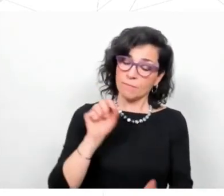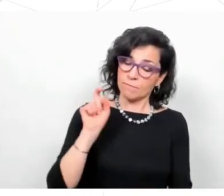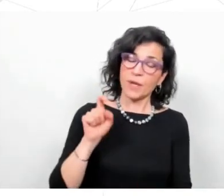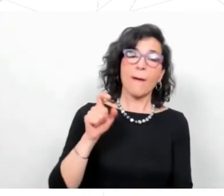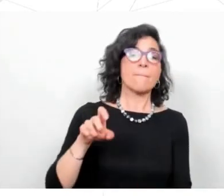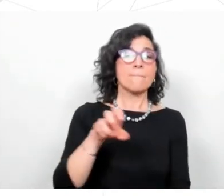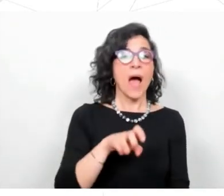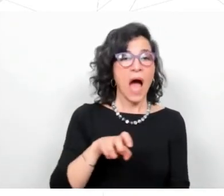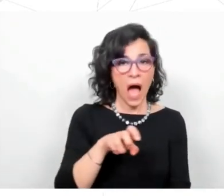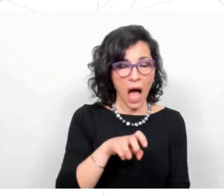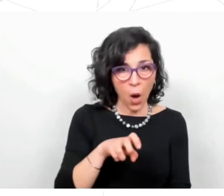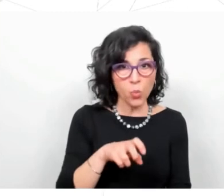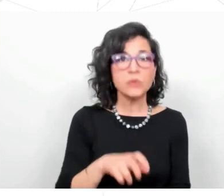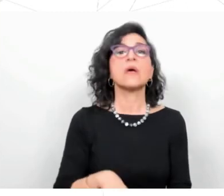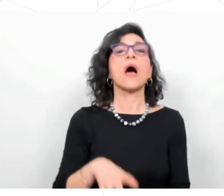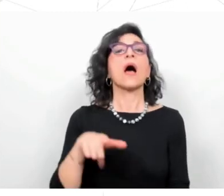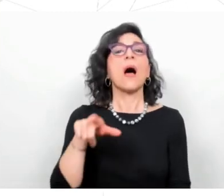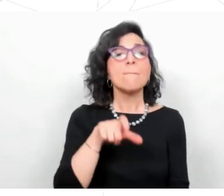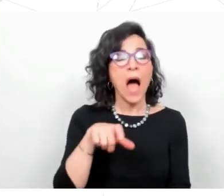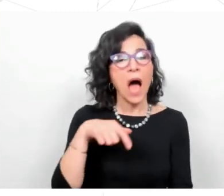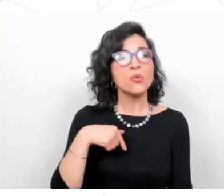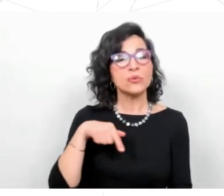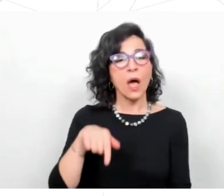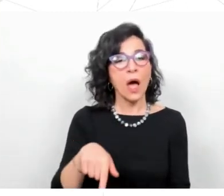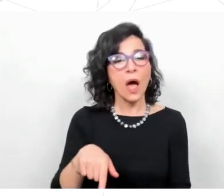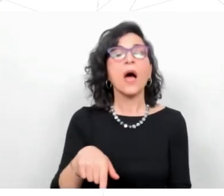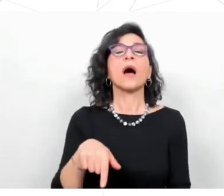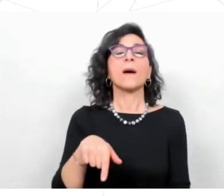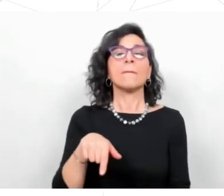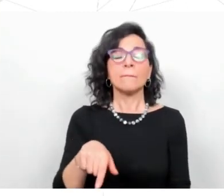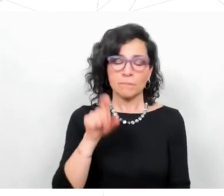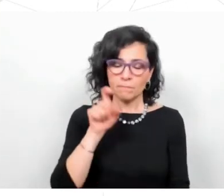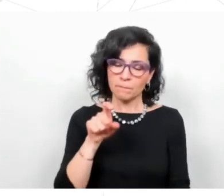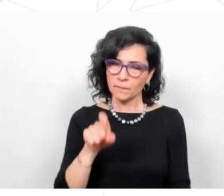up. So again, to the mouse, we're going to click on the link.